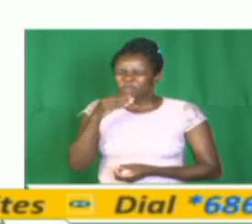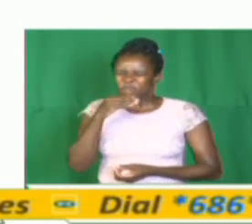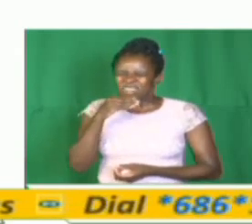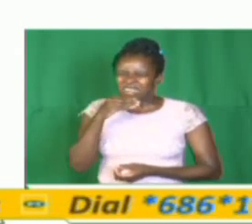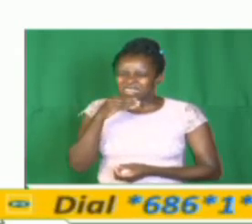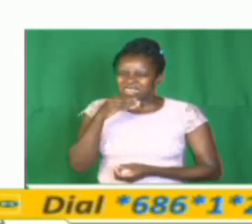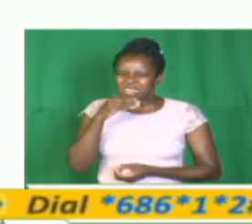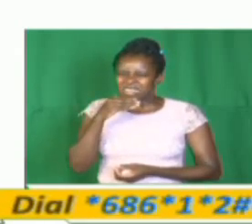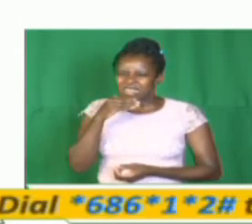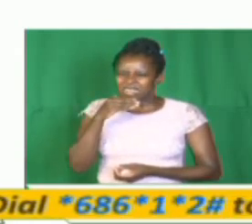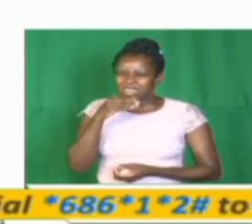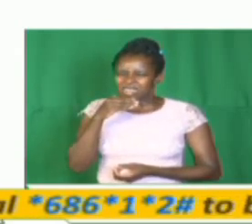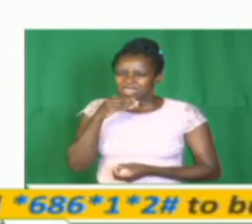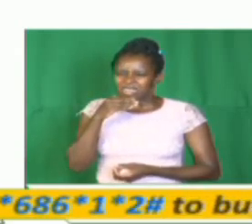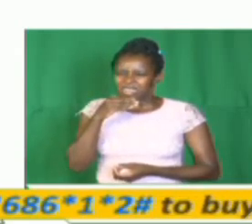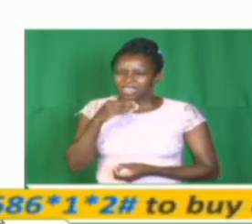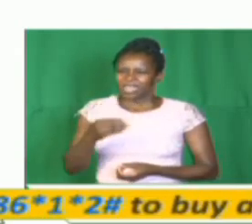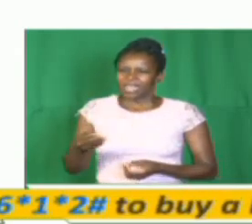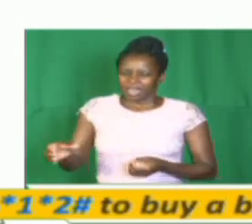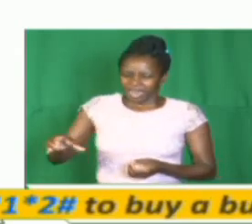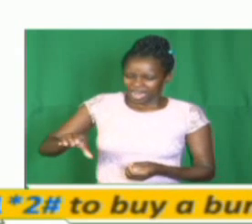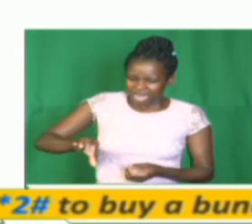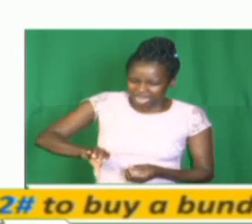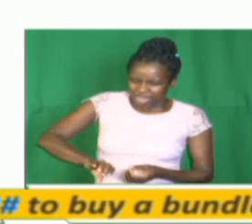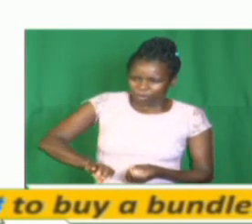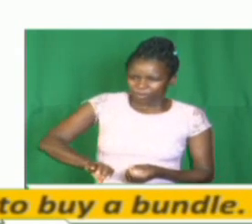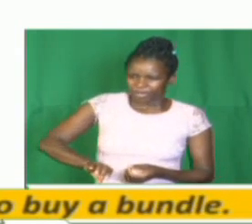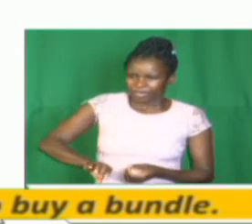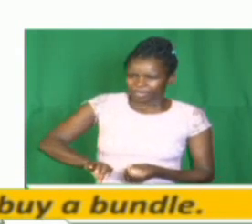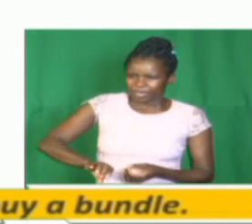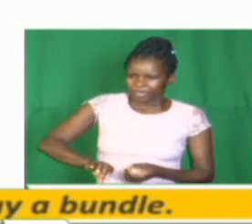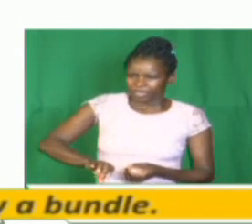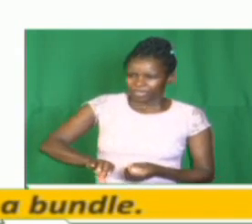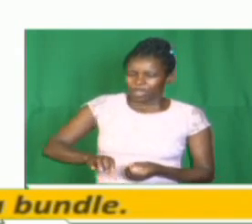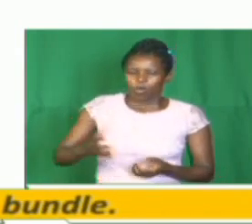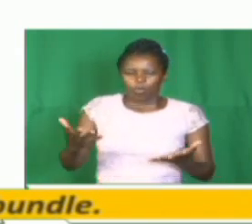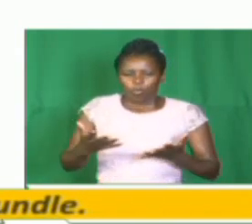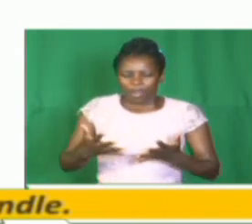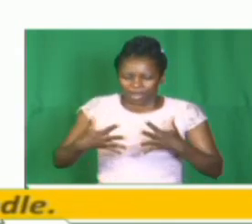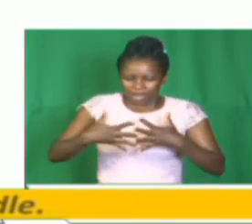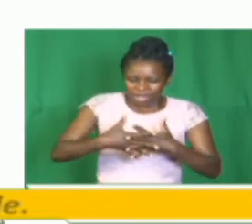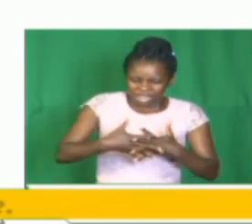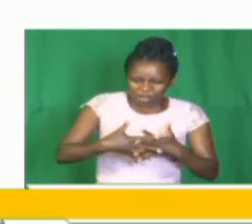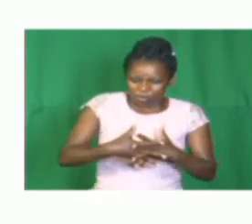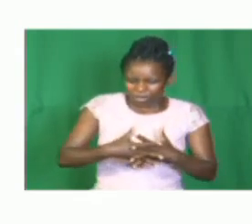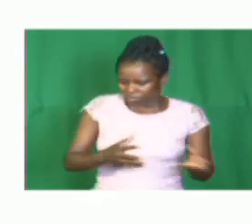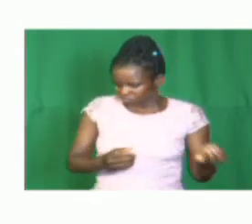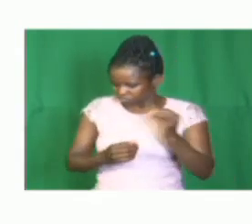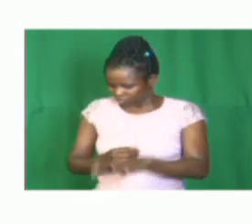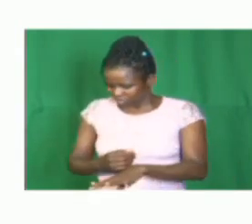in which a solid dissolves. It is a liquid in which a